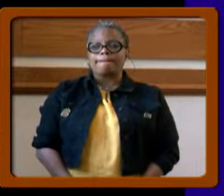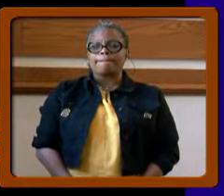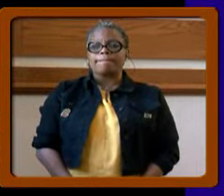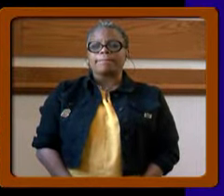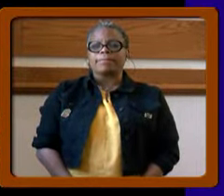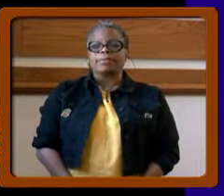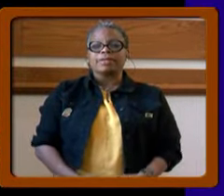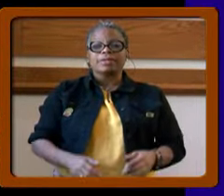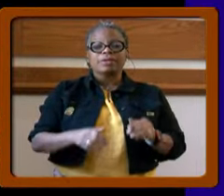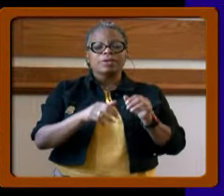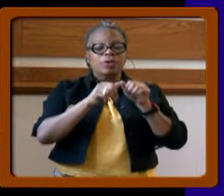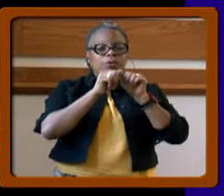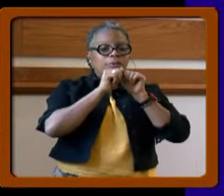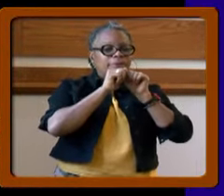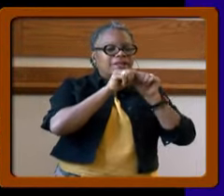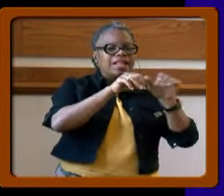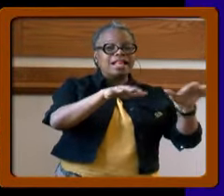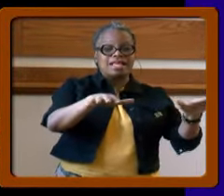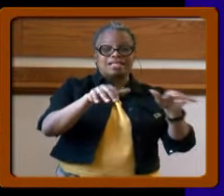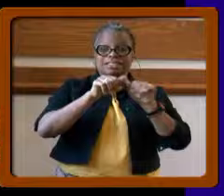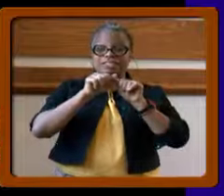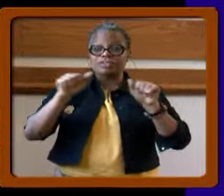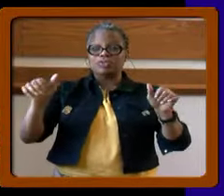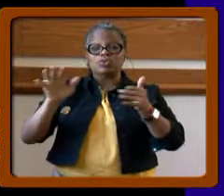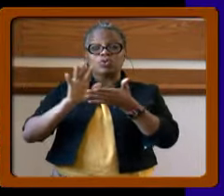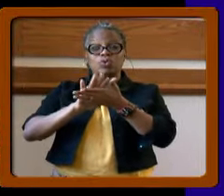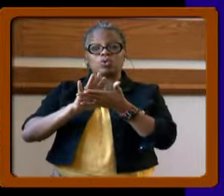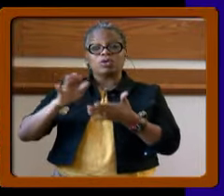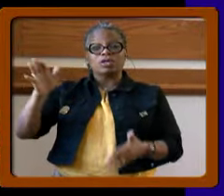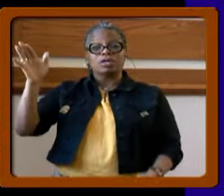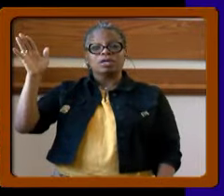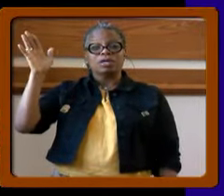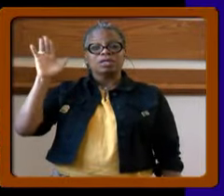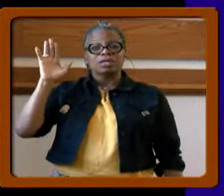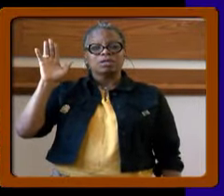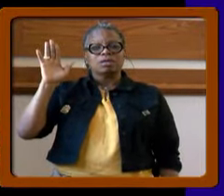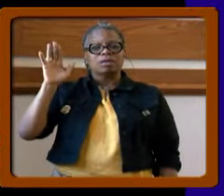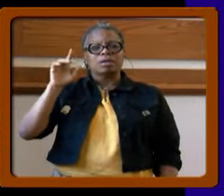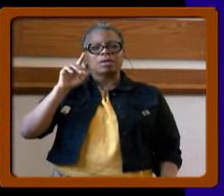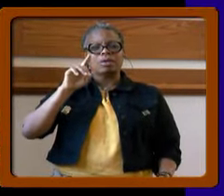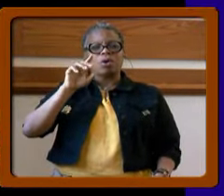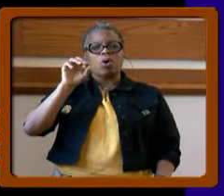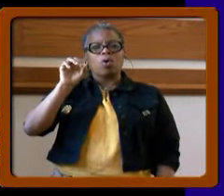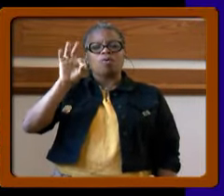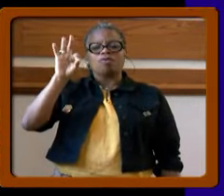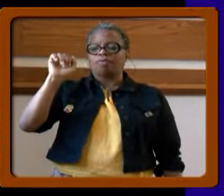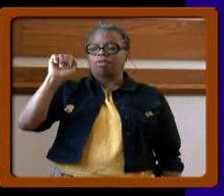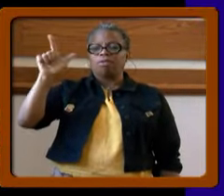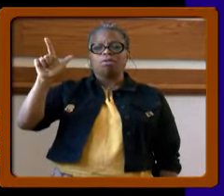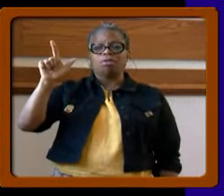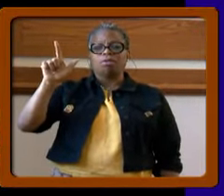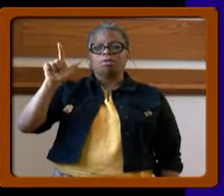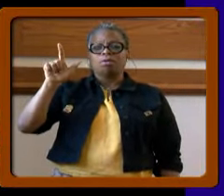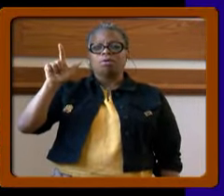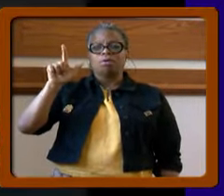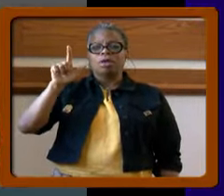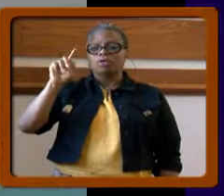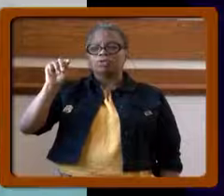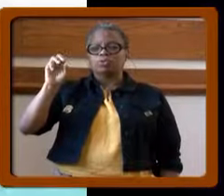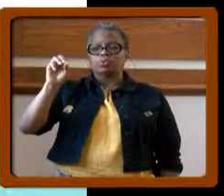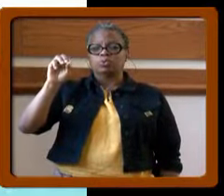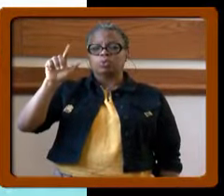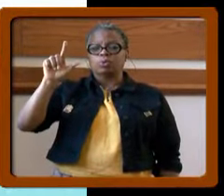And we bless this morning to the glory of God, Opal Promise Talbert. Please come.